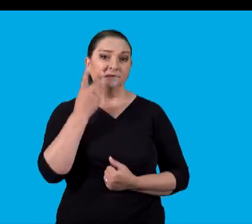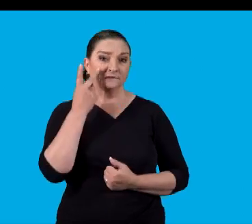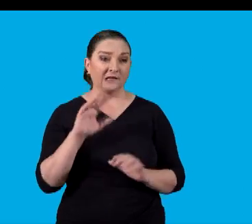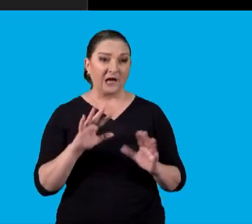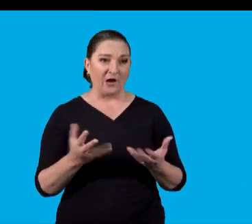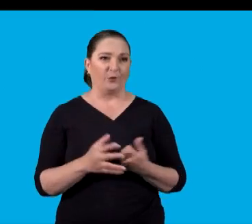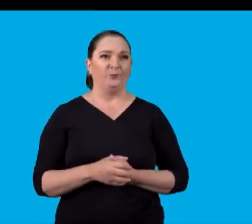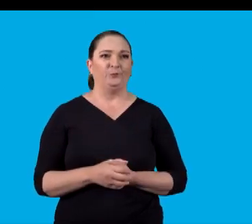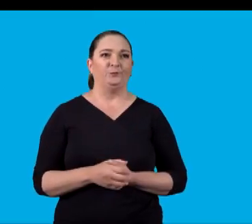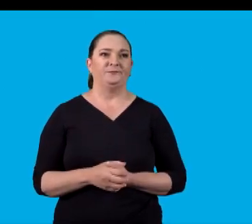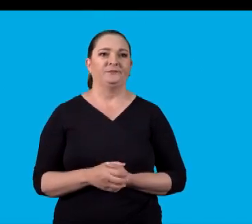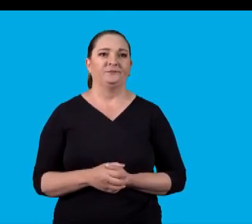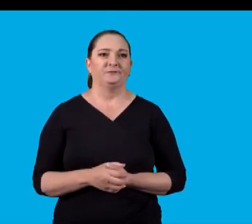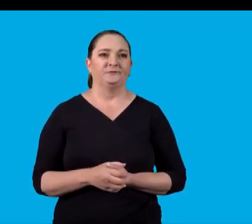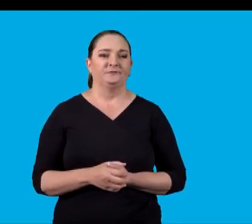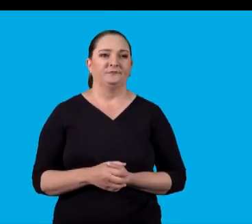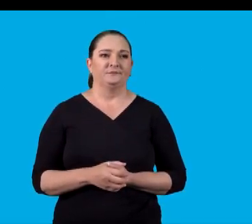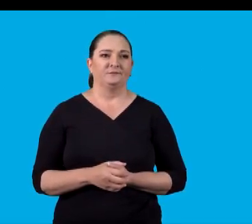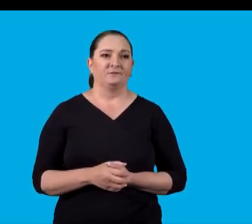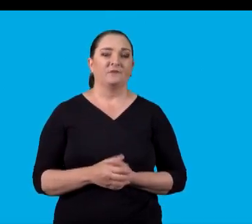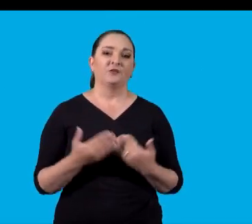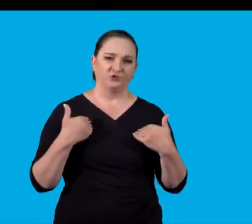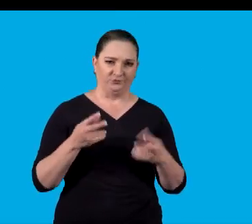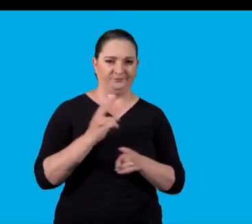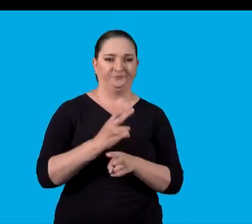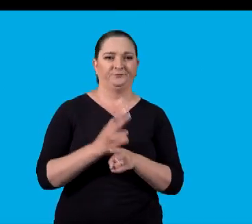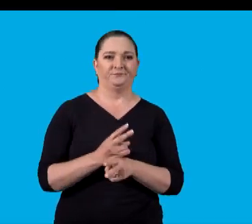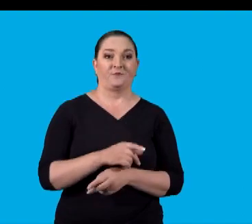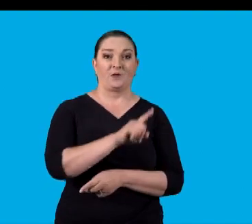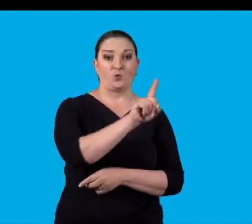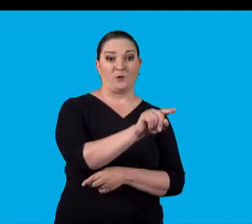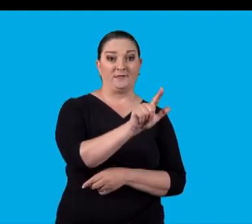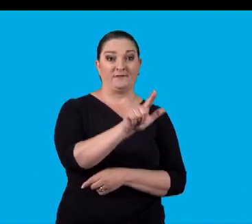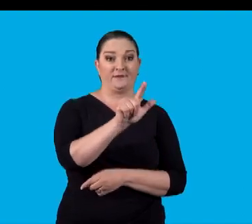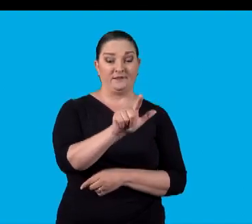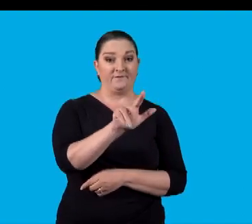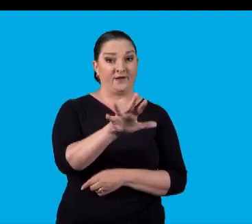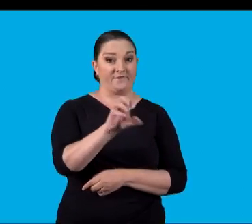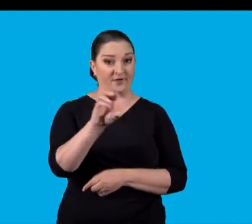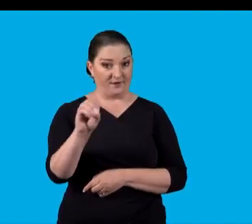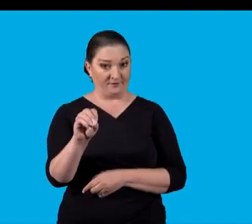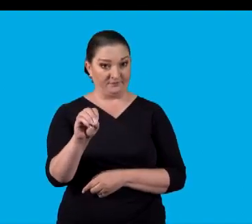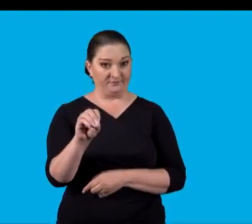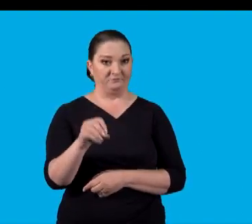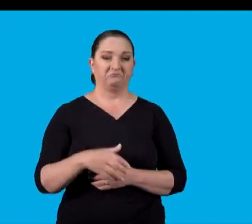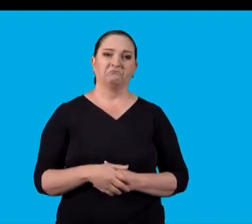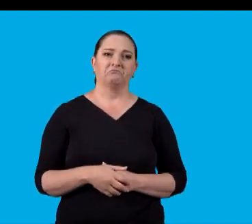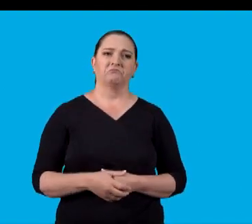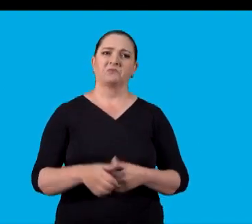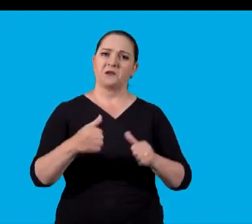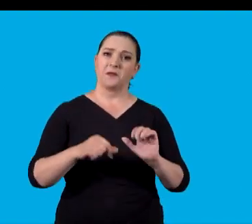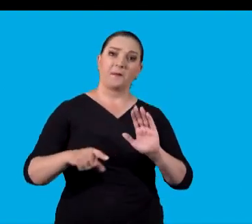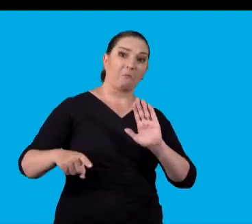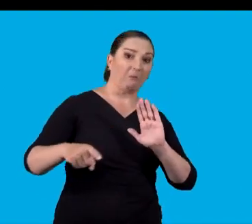see if we'll be able to prove this, whereby we can start off with our 177.5. Then I come and